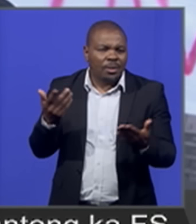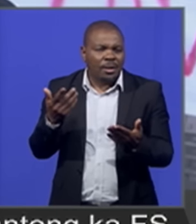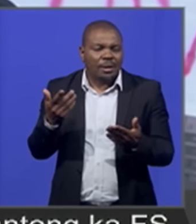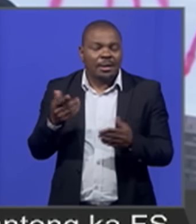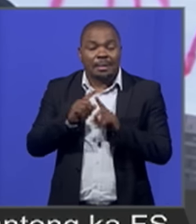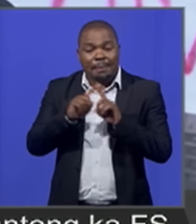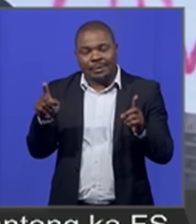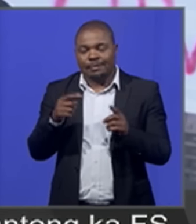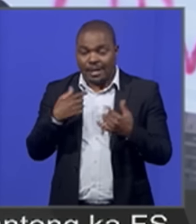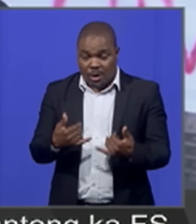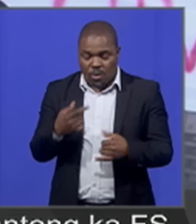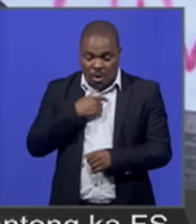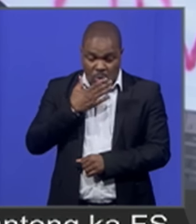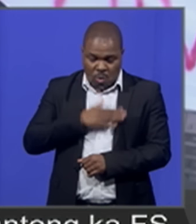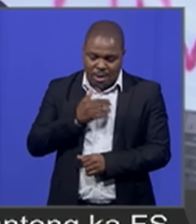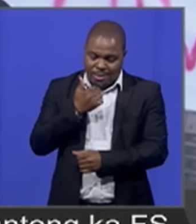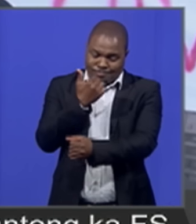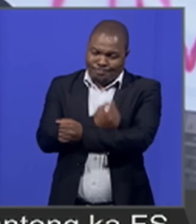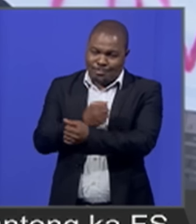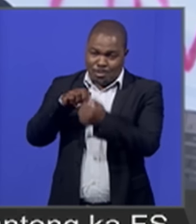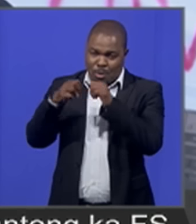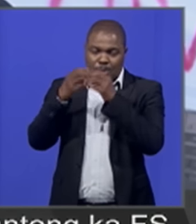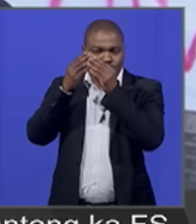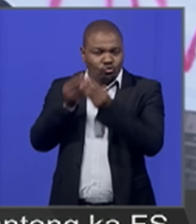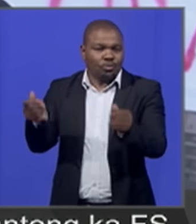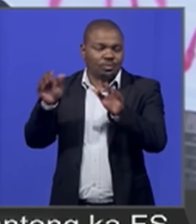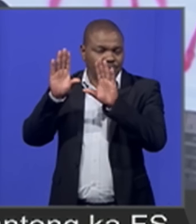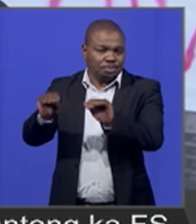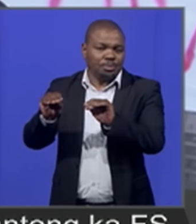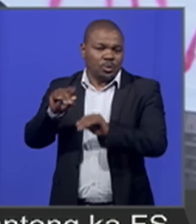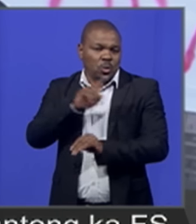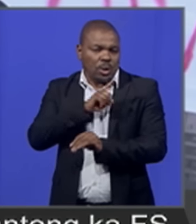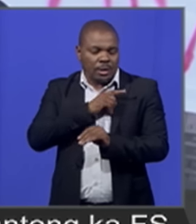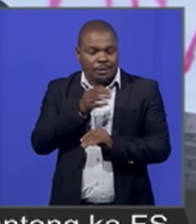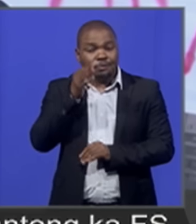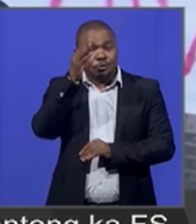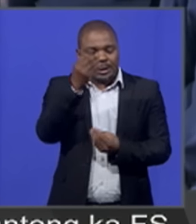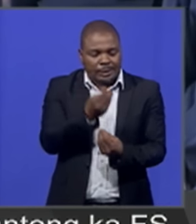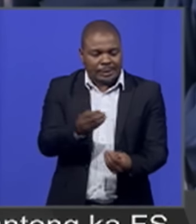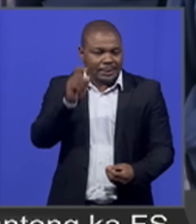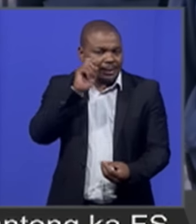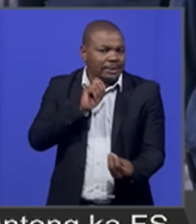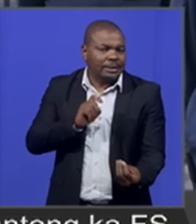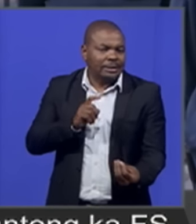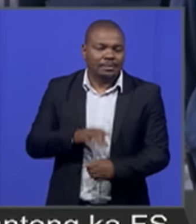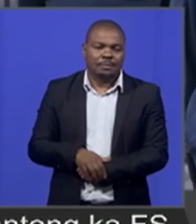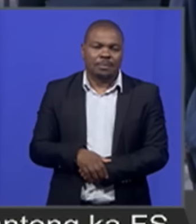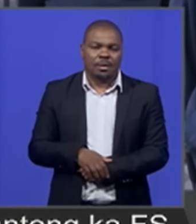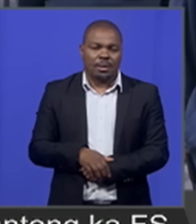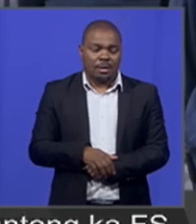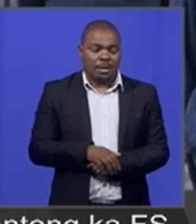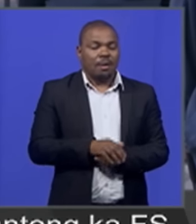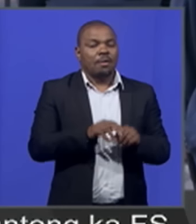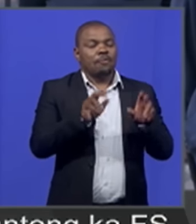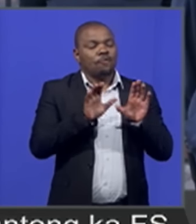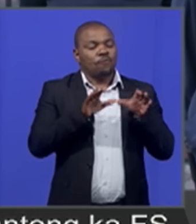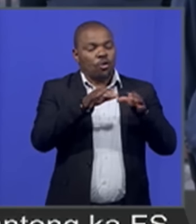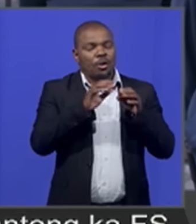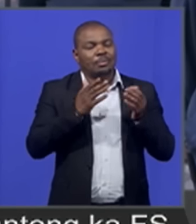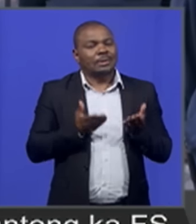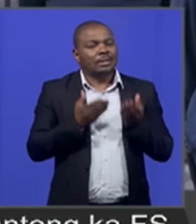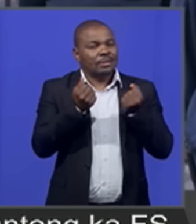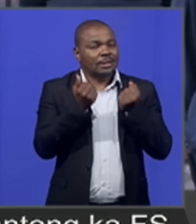ka nnete re kopa taba di-drugs e fela because motho na le ditlolo o lokisetsa ditlolo tsa hao. Setlhopha sa Forum for Service Delivery